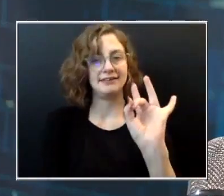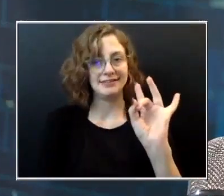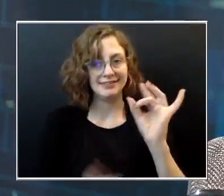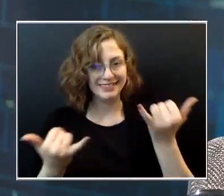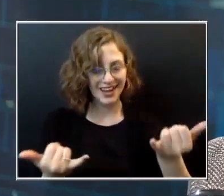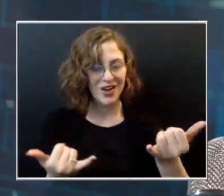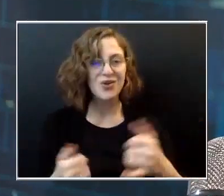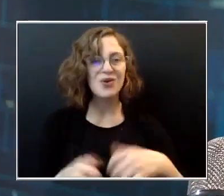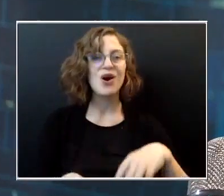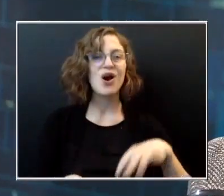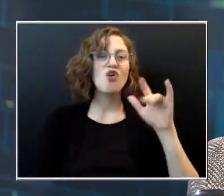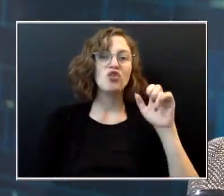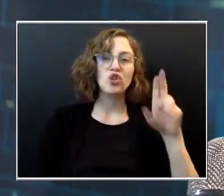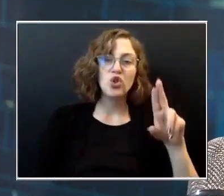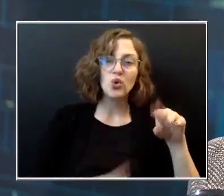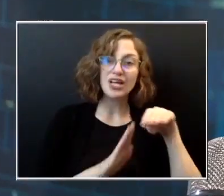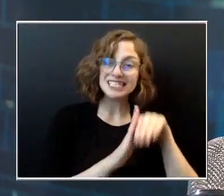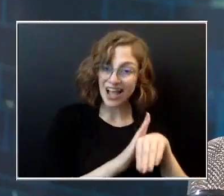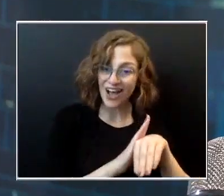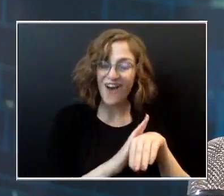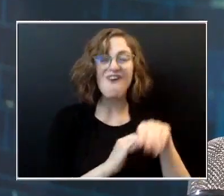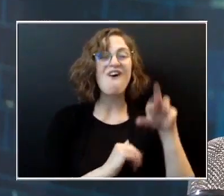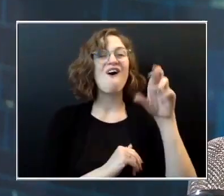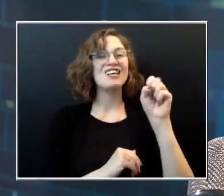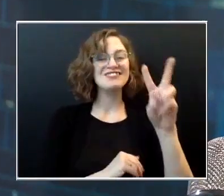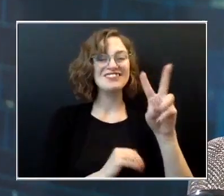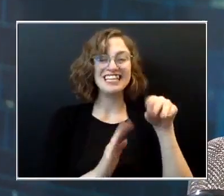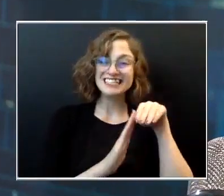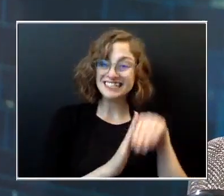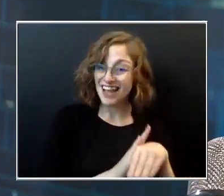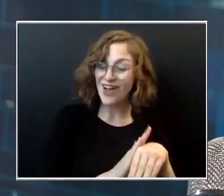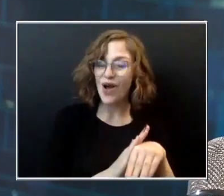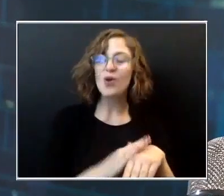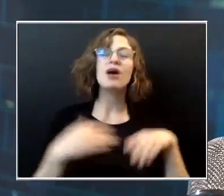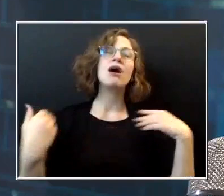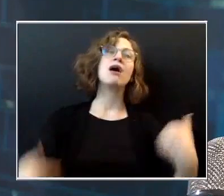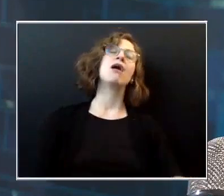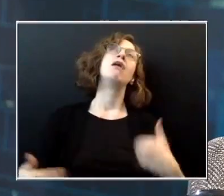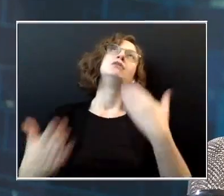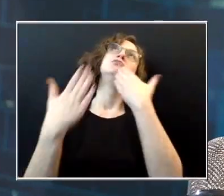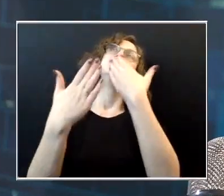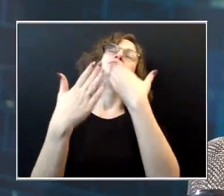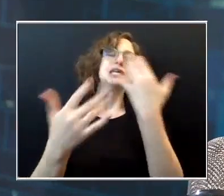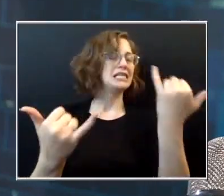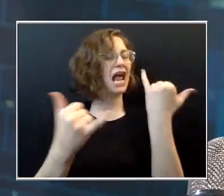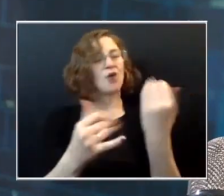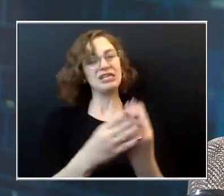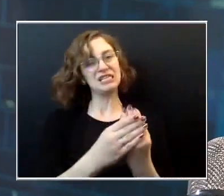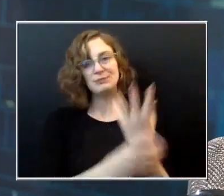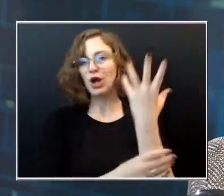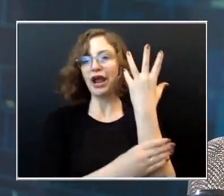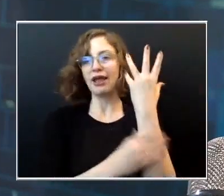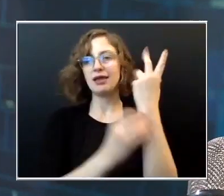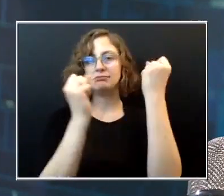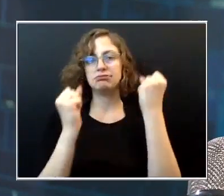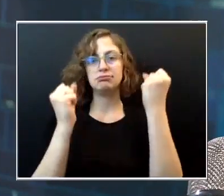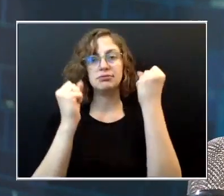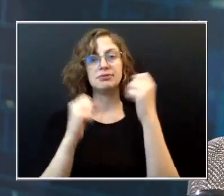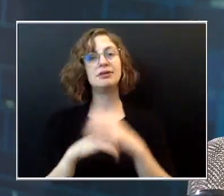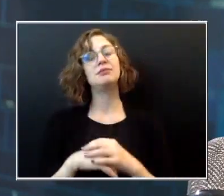Spring is here. Thank goodness. One thing we'll want to have a conversation about, though, coming up, there is some early and emerging therapy